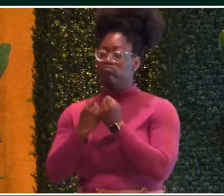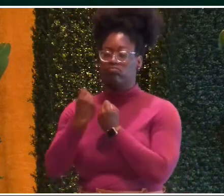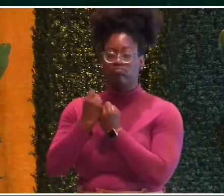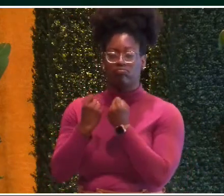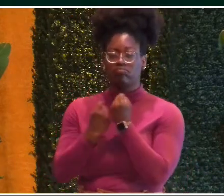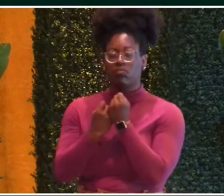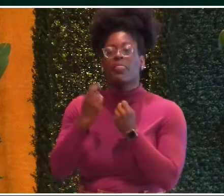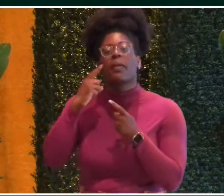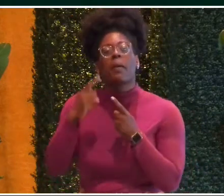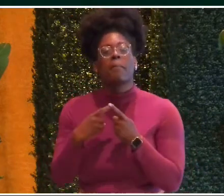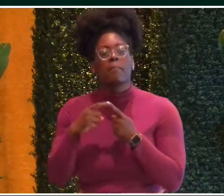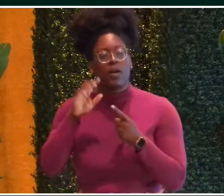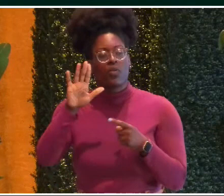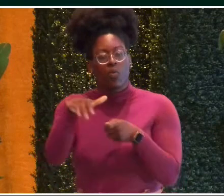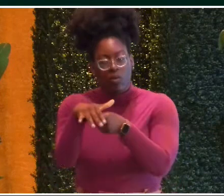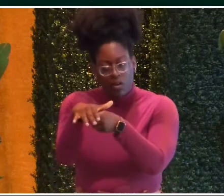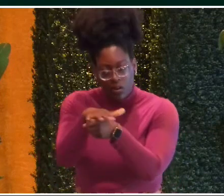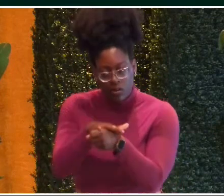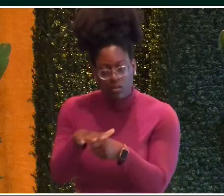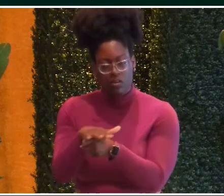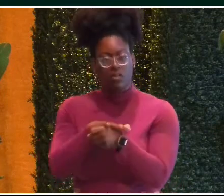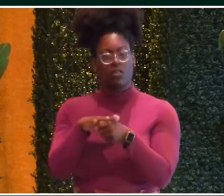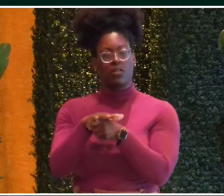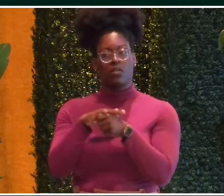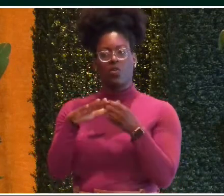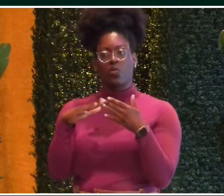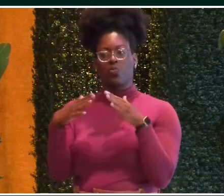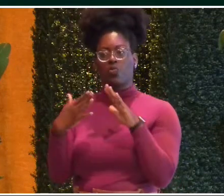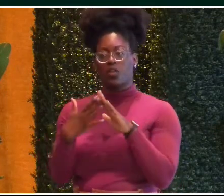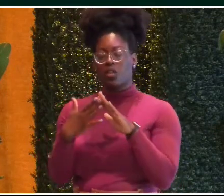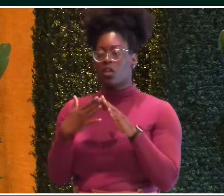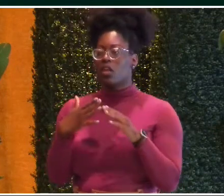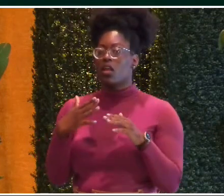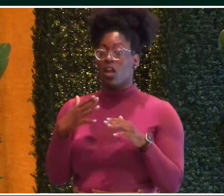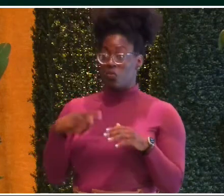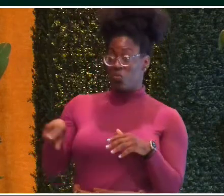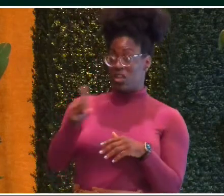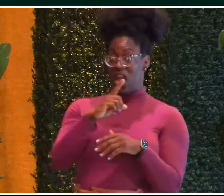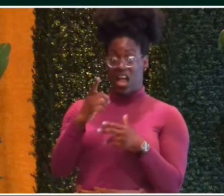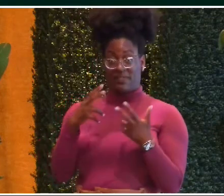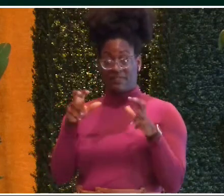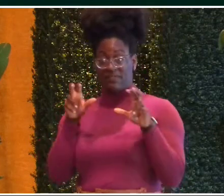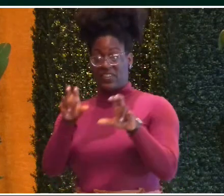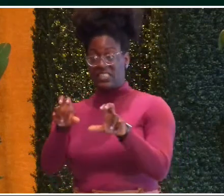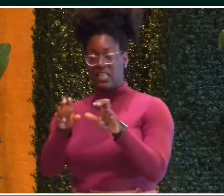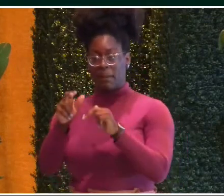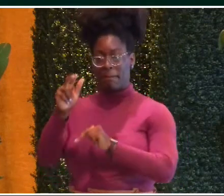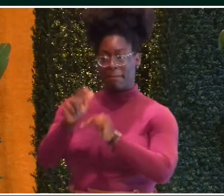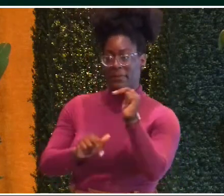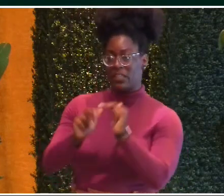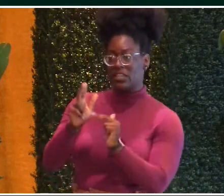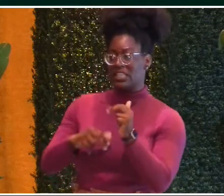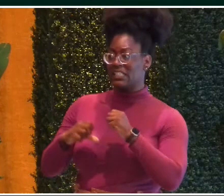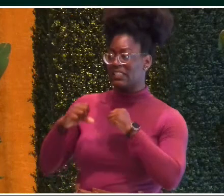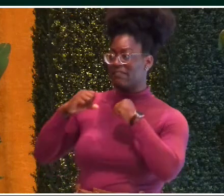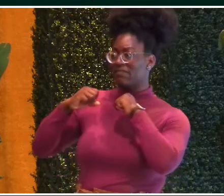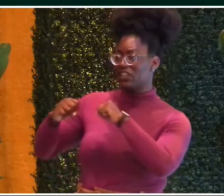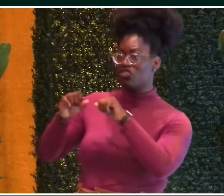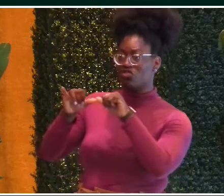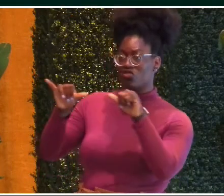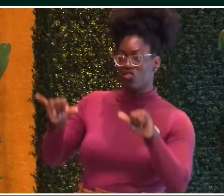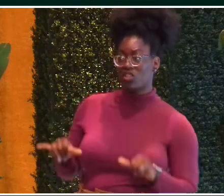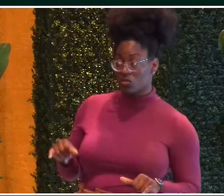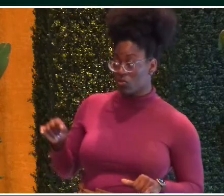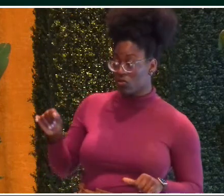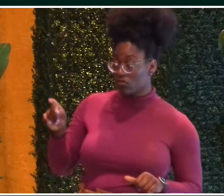hyper-local community to building community defense structures? Are you all doing that? Put your hands up if you're doing it. Very